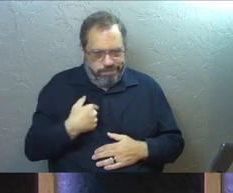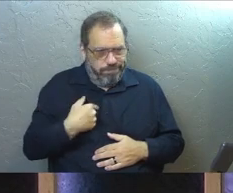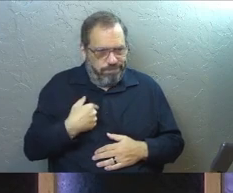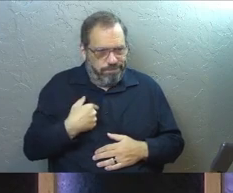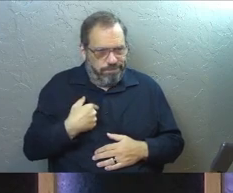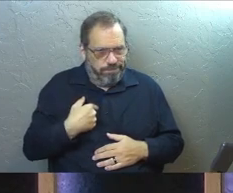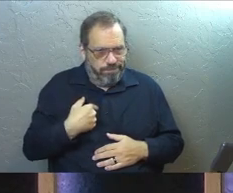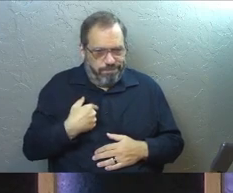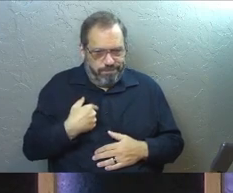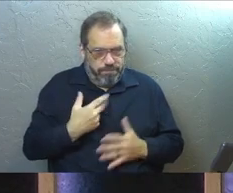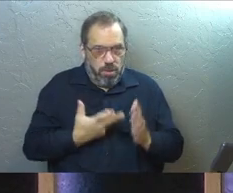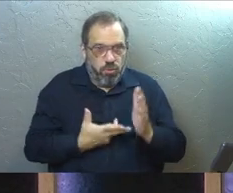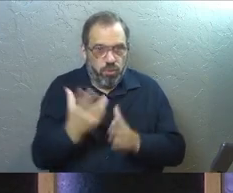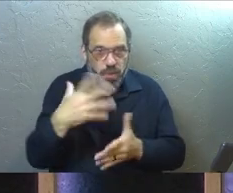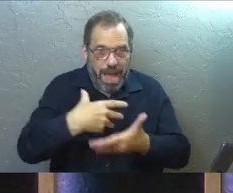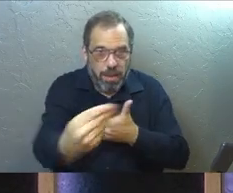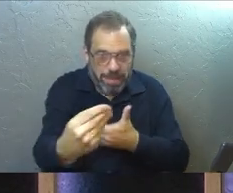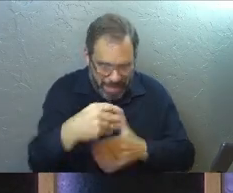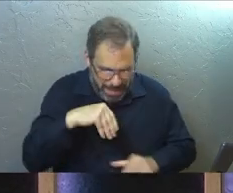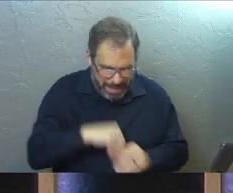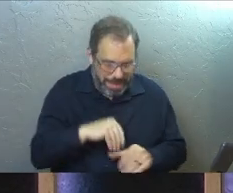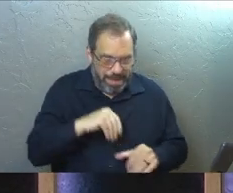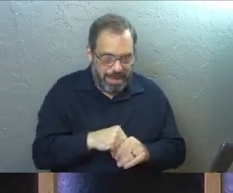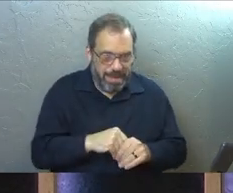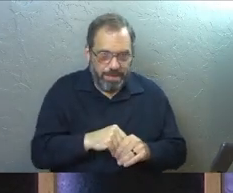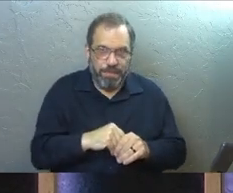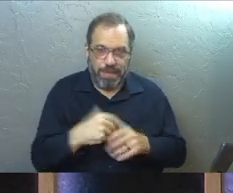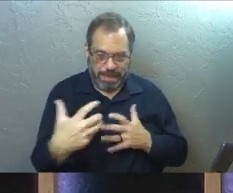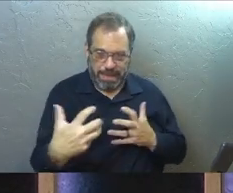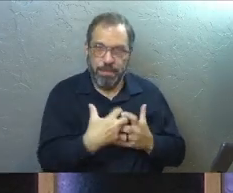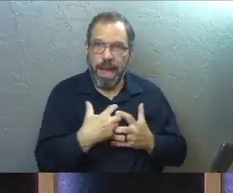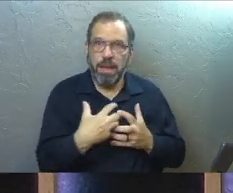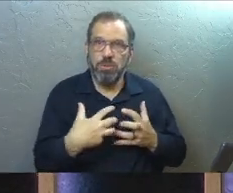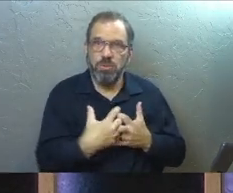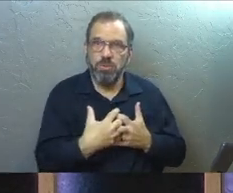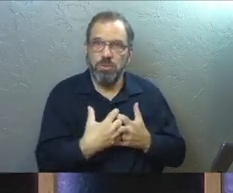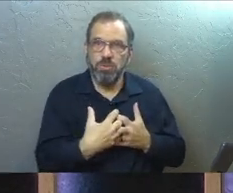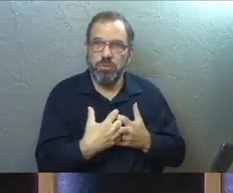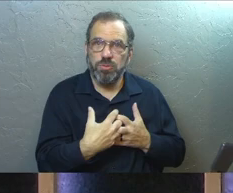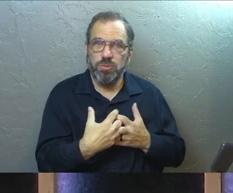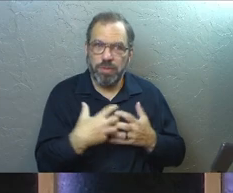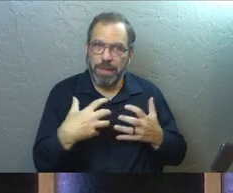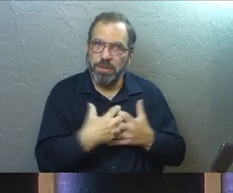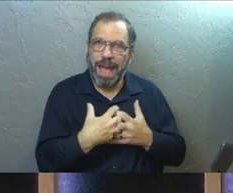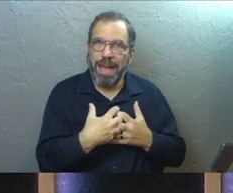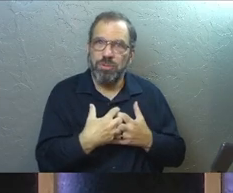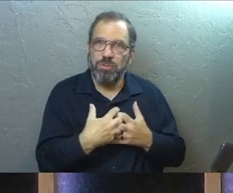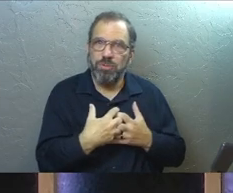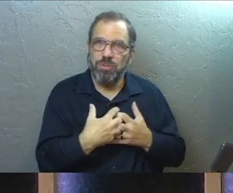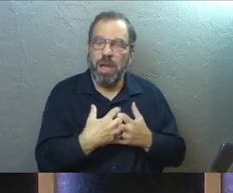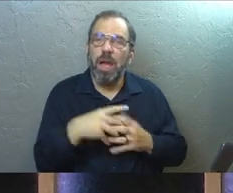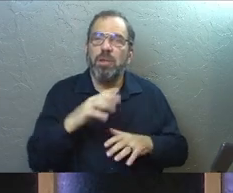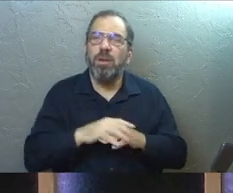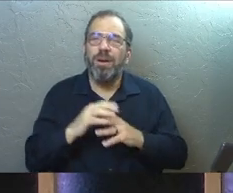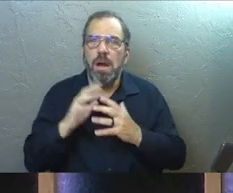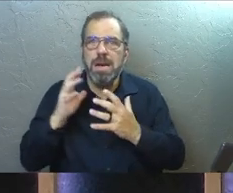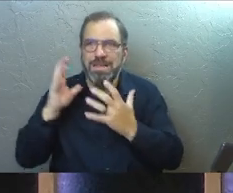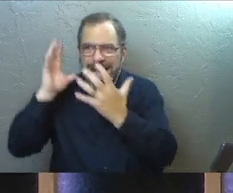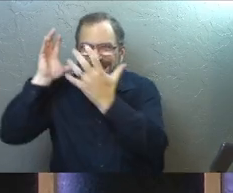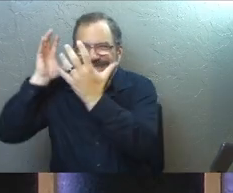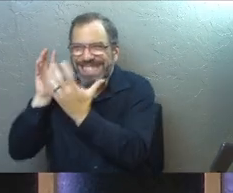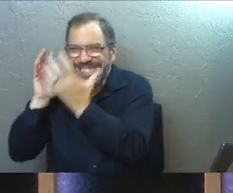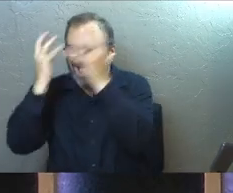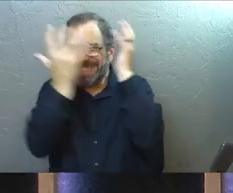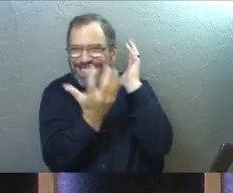be just as true on the outside as I am on the inside. They should match. Like, we know that. And when you're not that